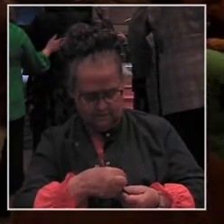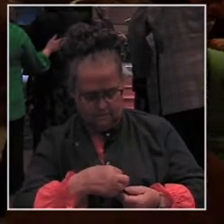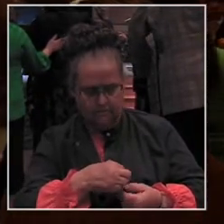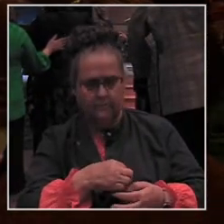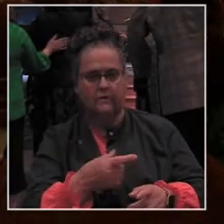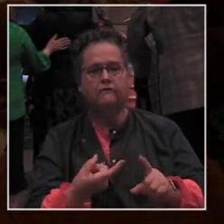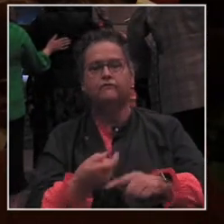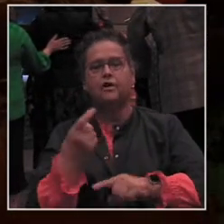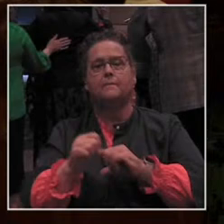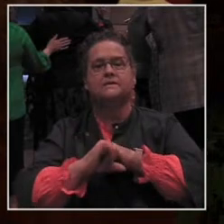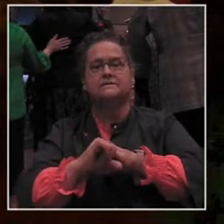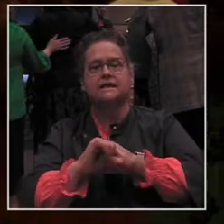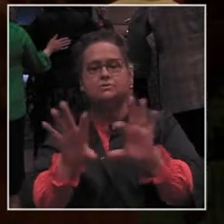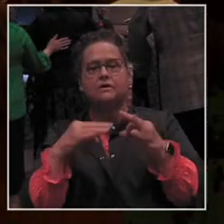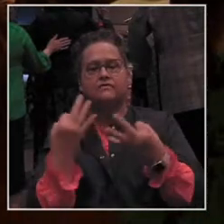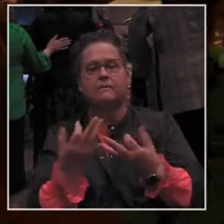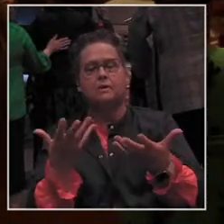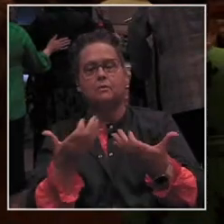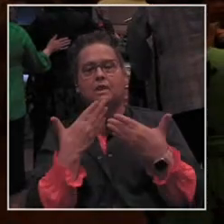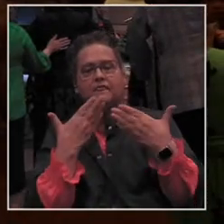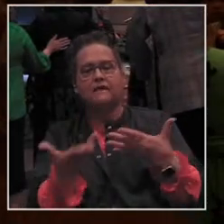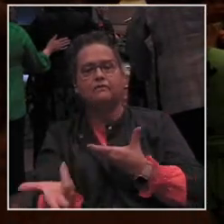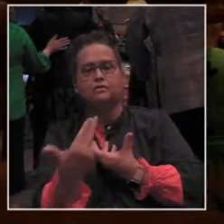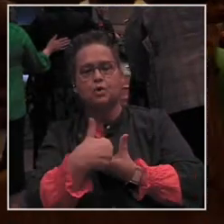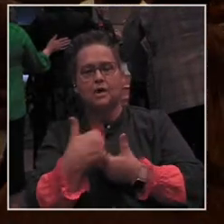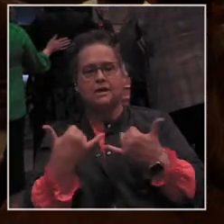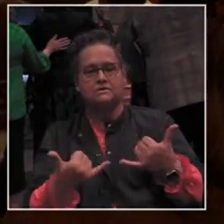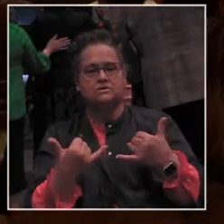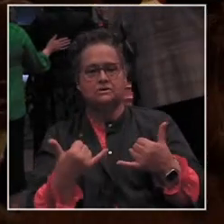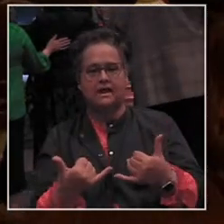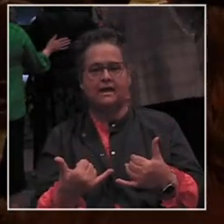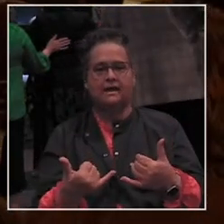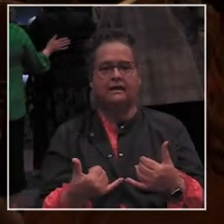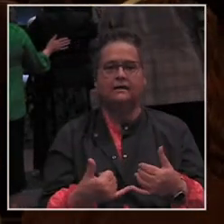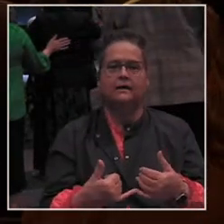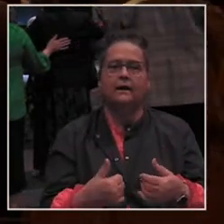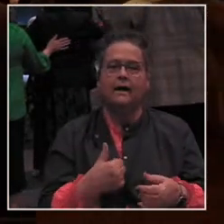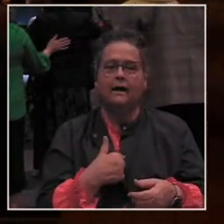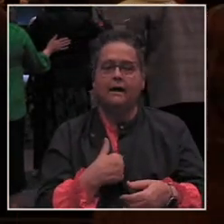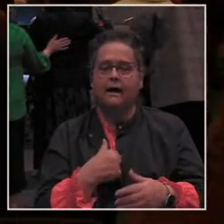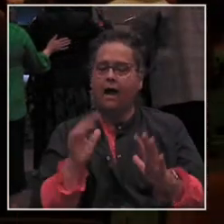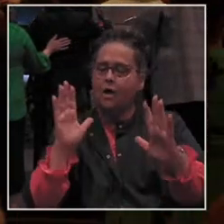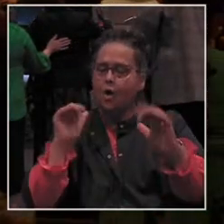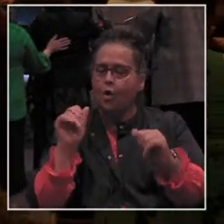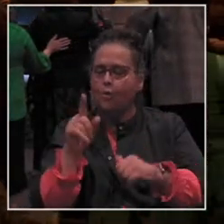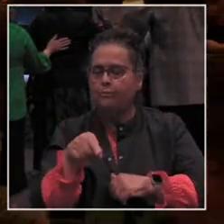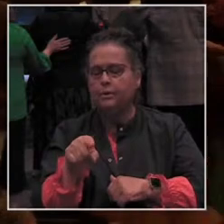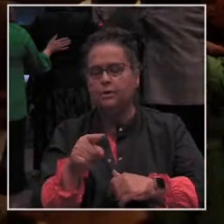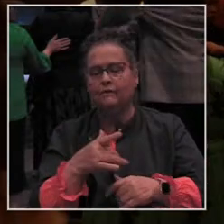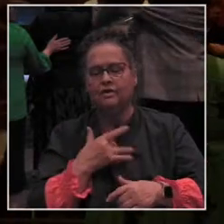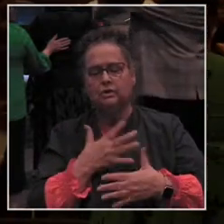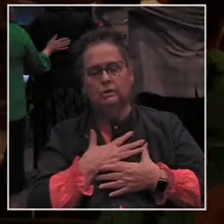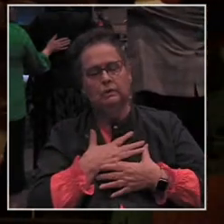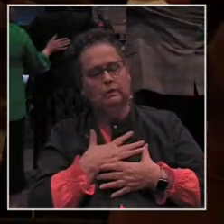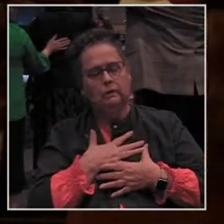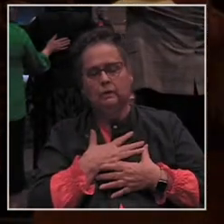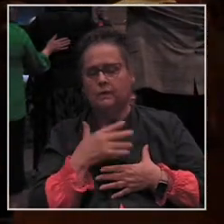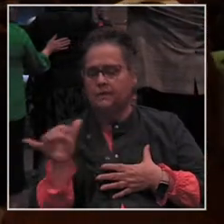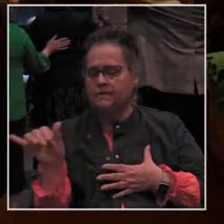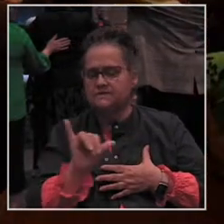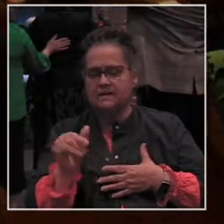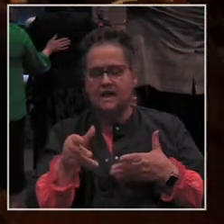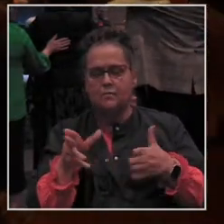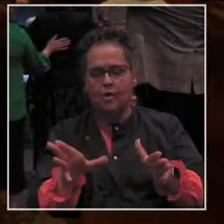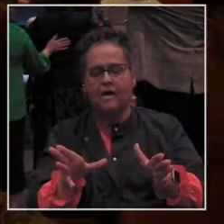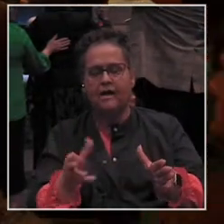On behalf of the Sanctuary family, we want to thank you for joining us for this service today. I hope that you are moved in the same way that I